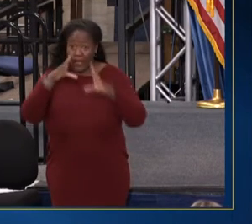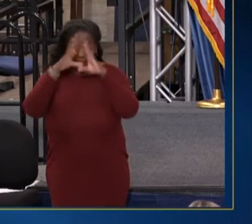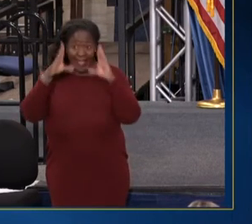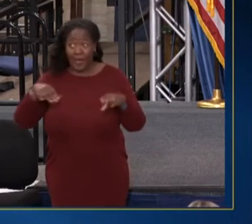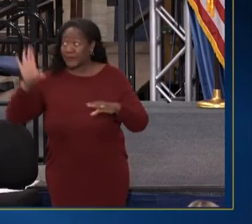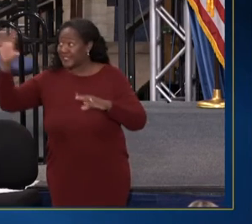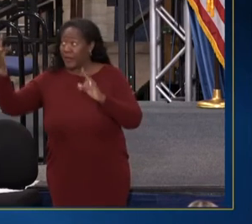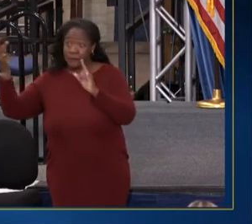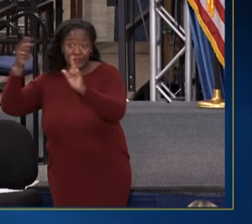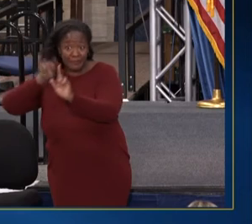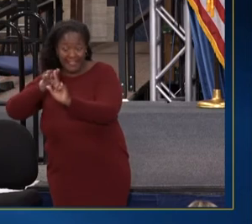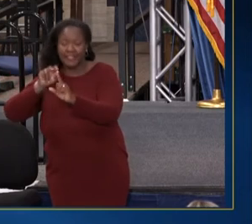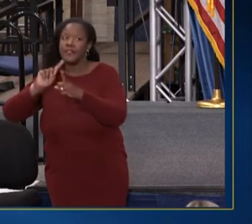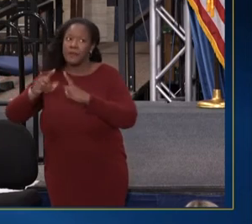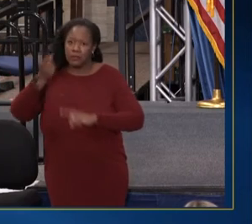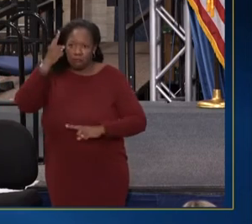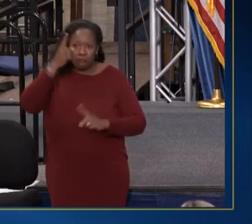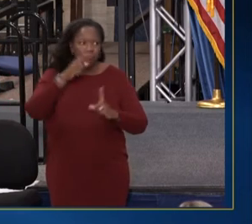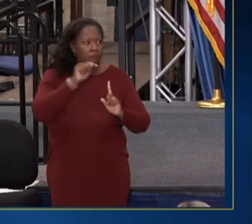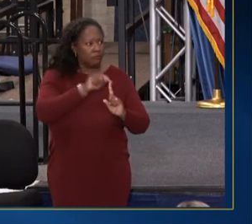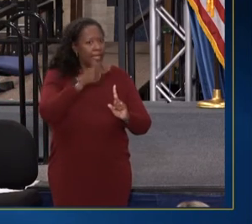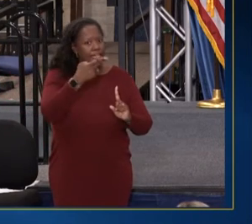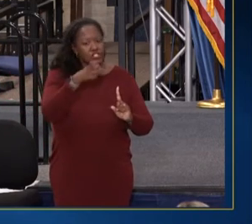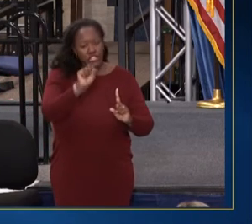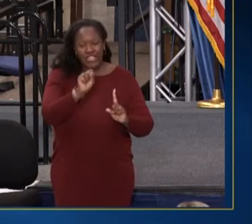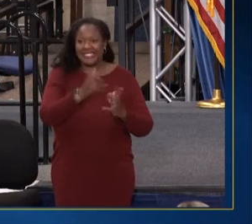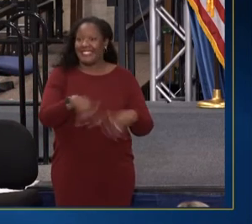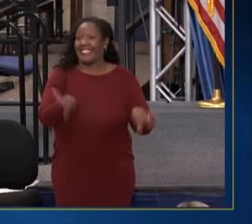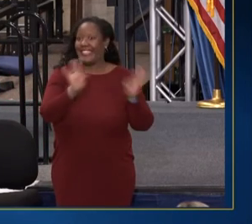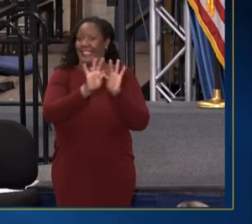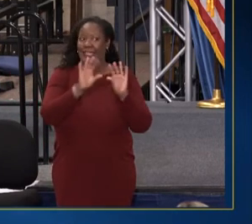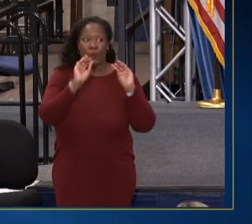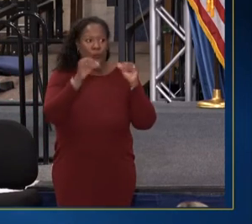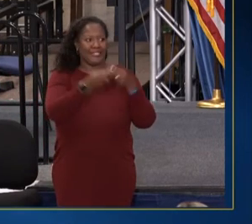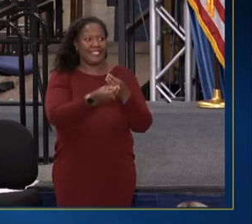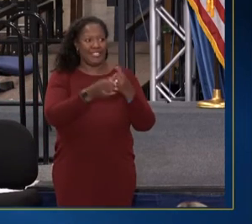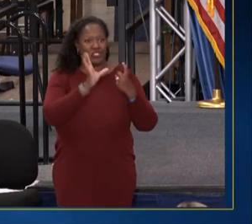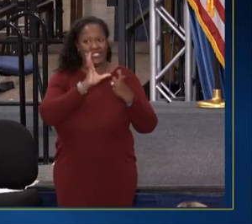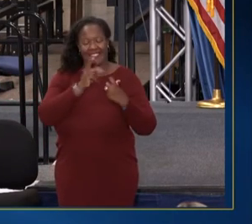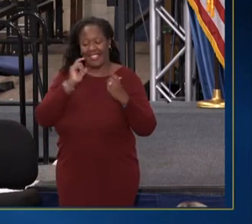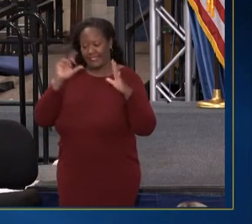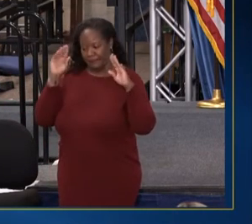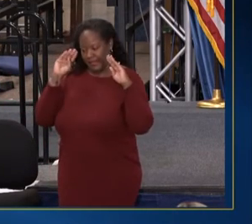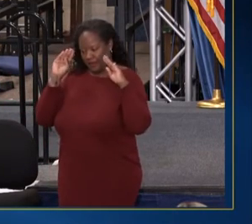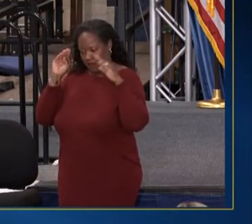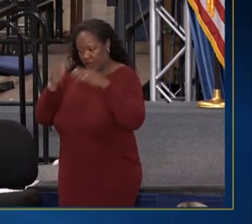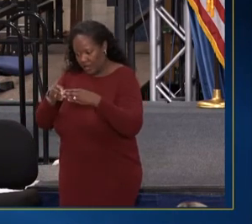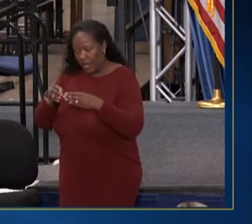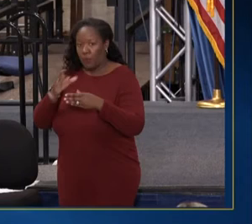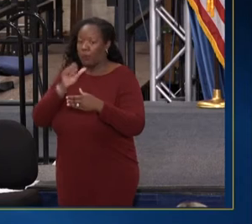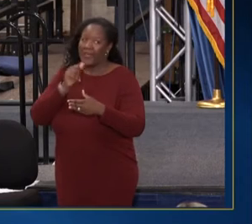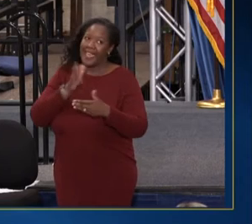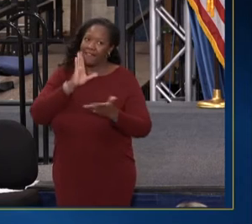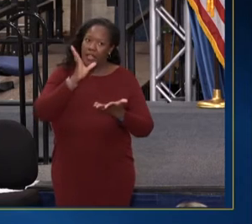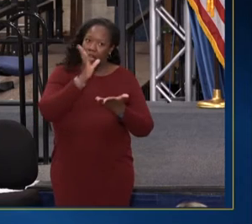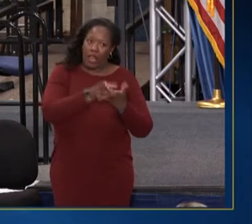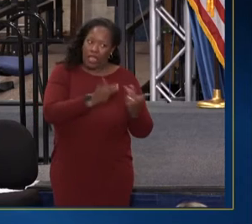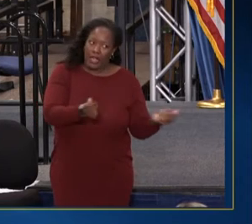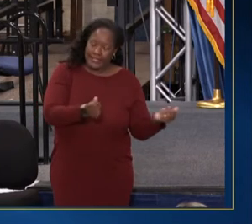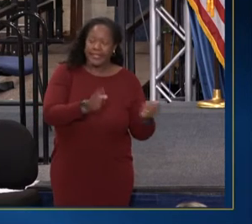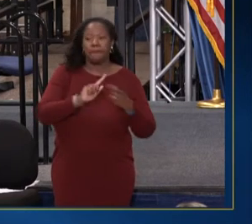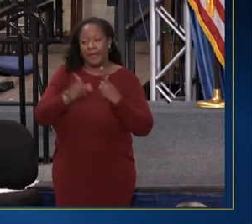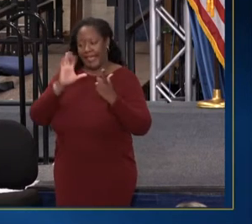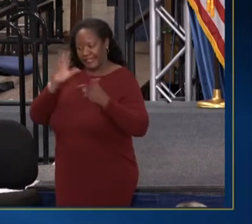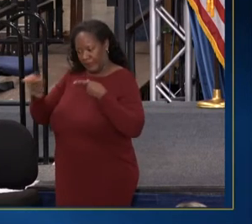been really the key organization that has been so important in ending or controlling, not ending, very not ending, but controlling